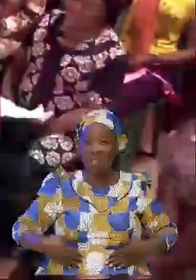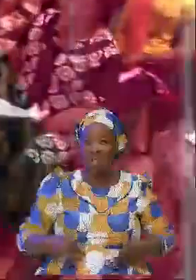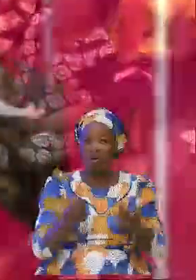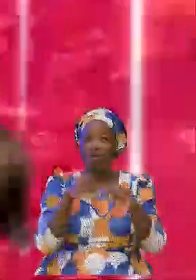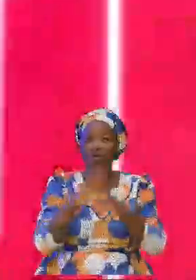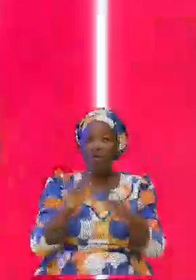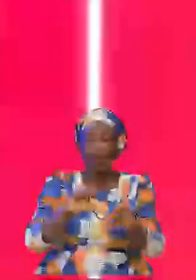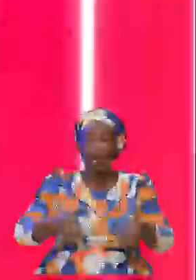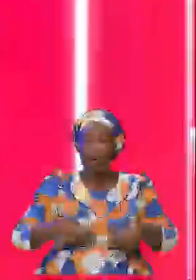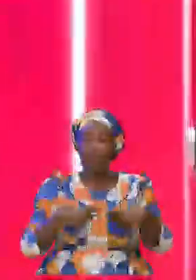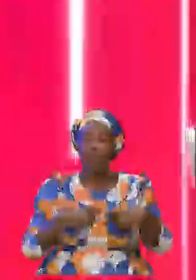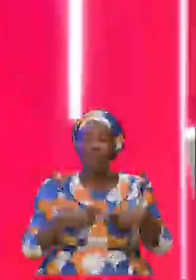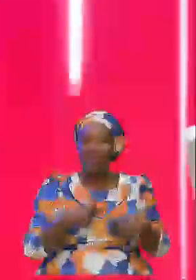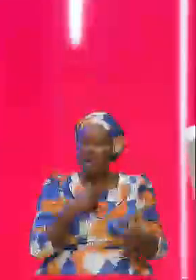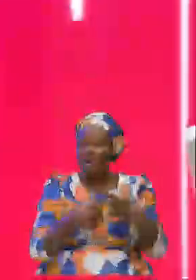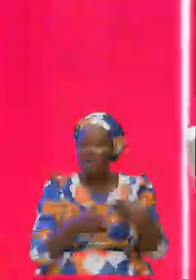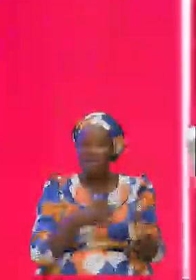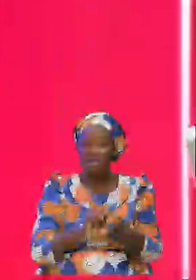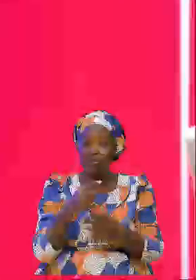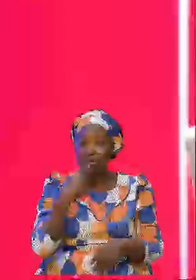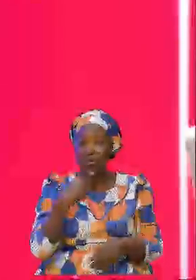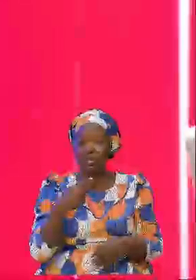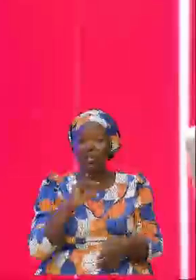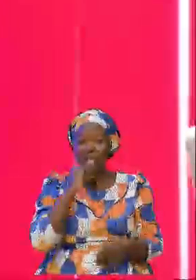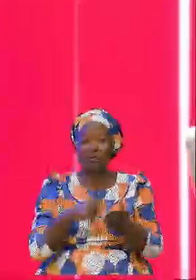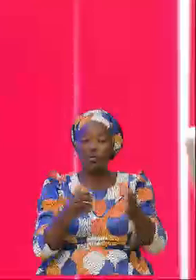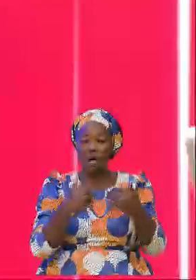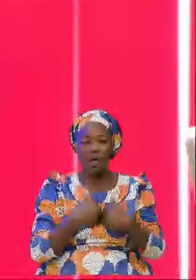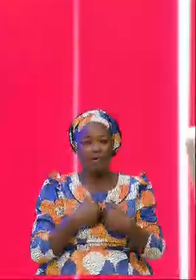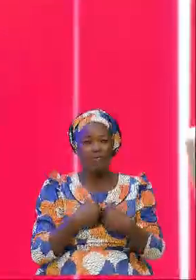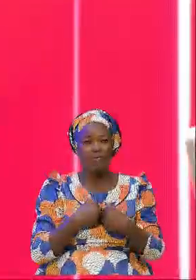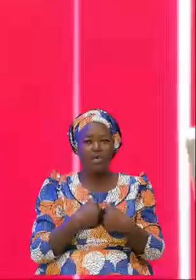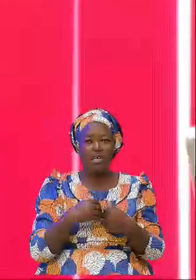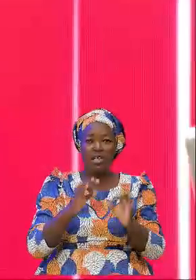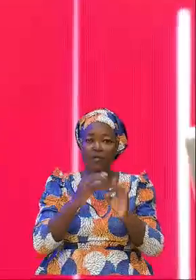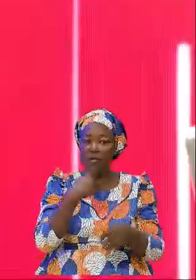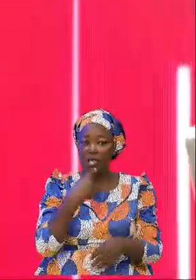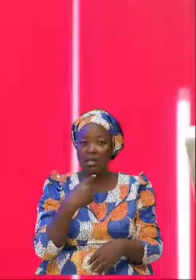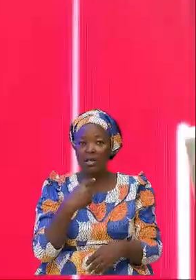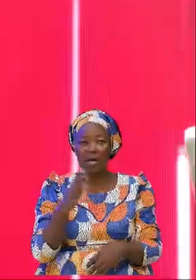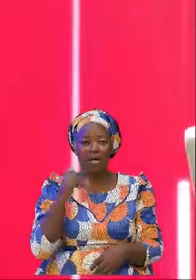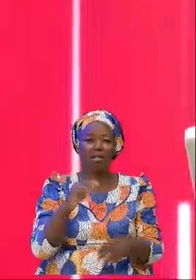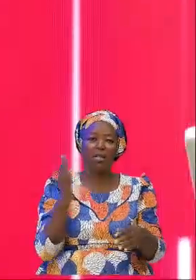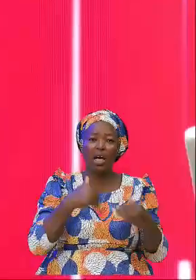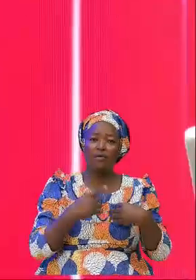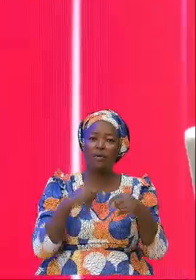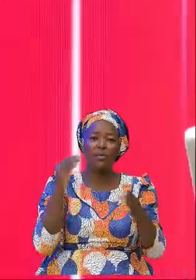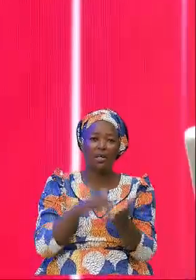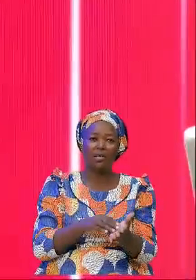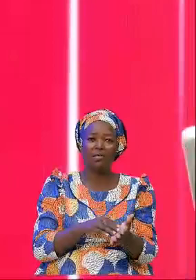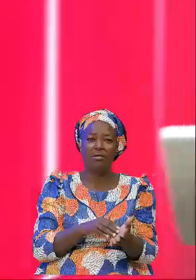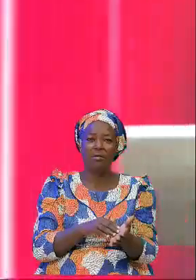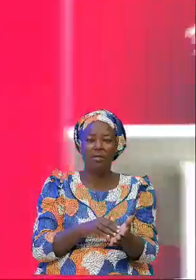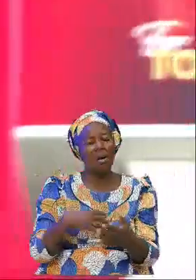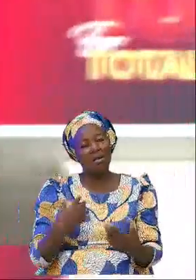If anything comes in your body, comes in your life, whatever you say is what you are going to have.